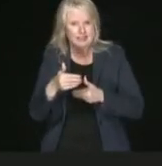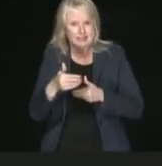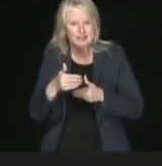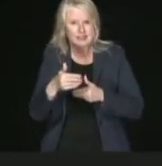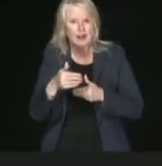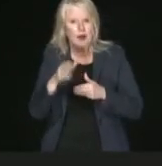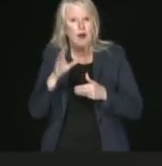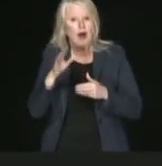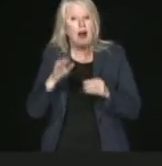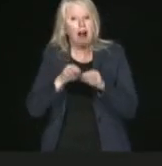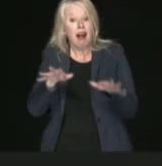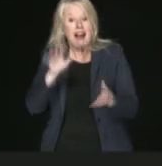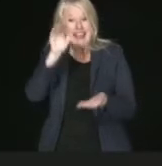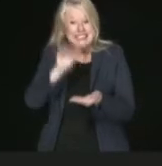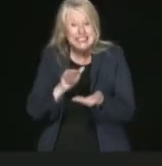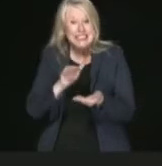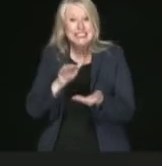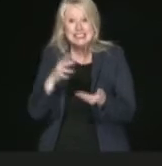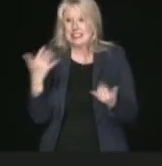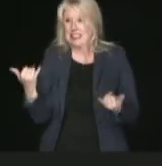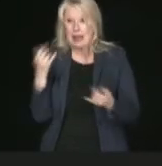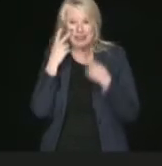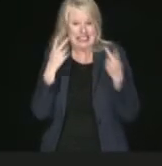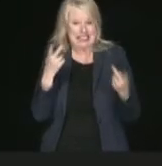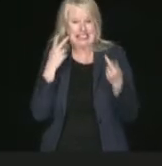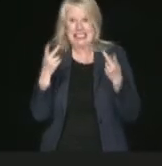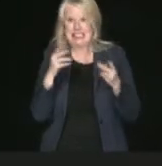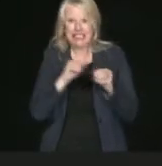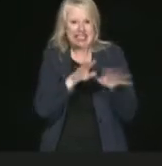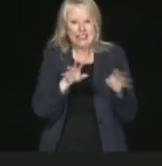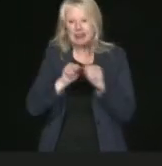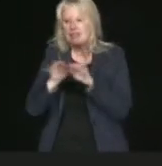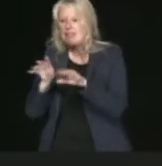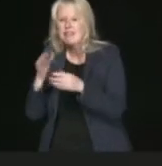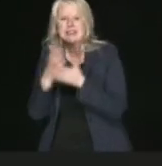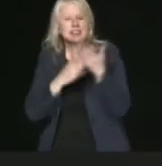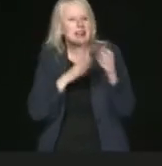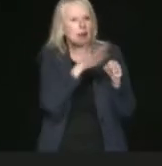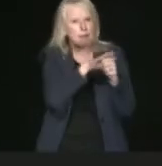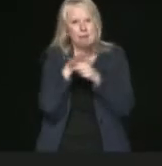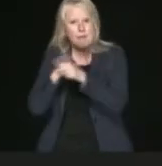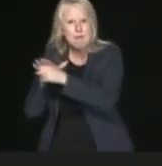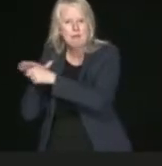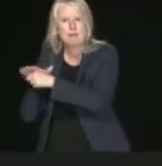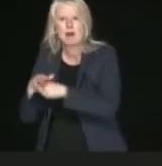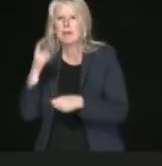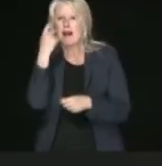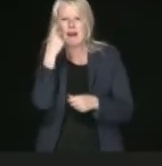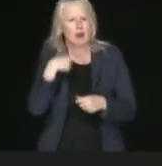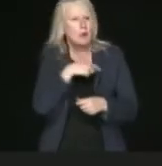society, concentrated in certain regions, but we are all vulnerable to COVID-19 at this time.